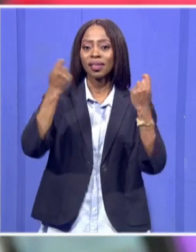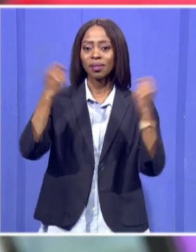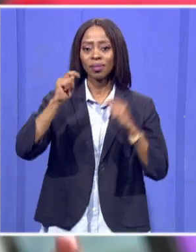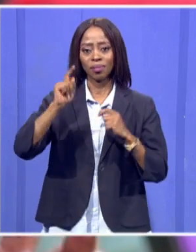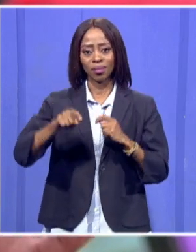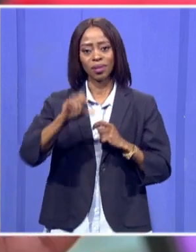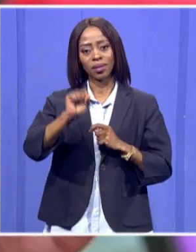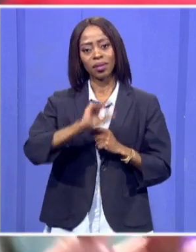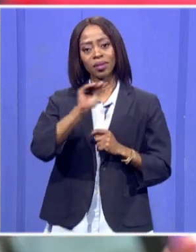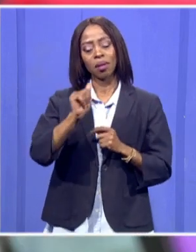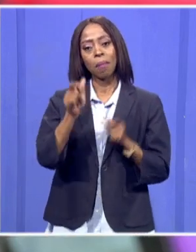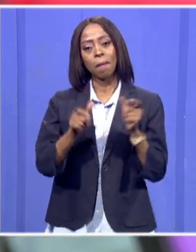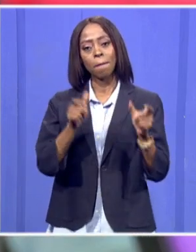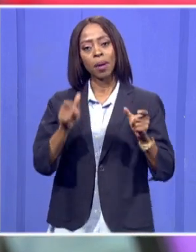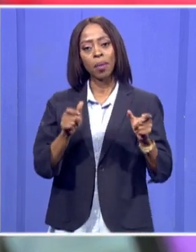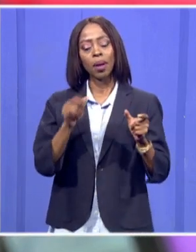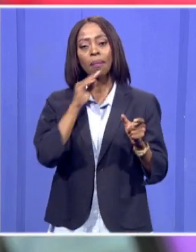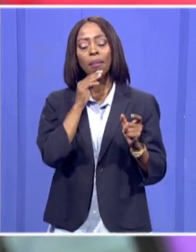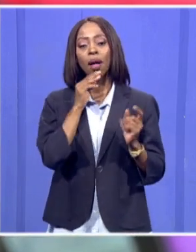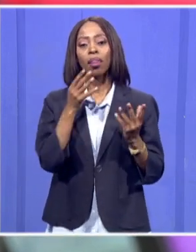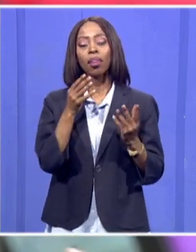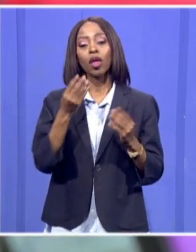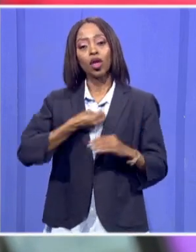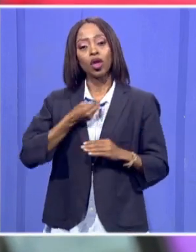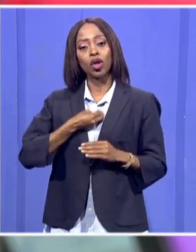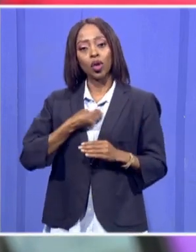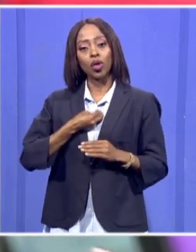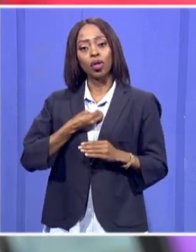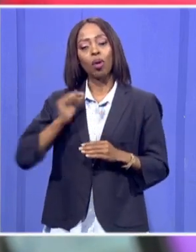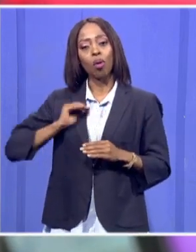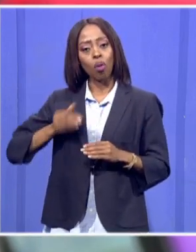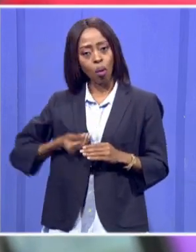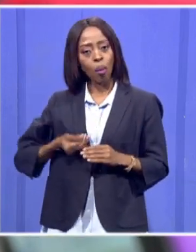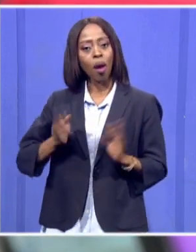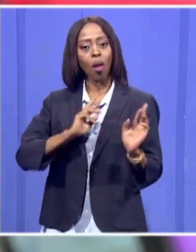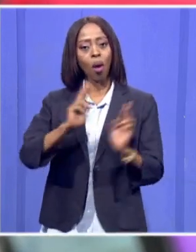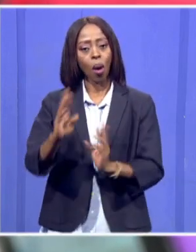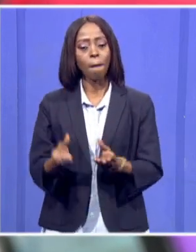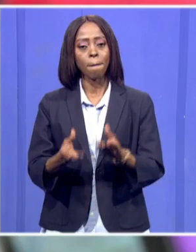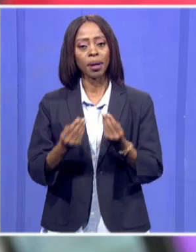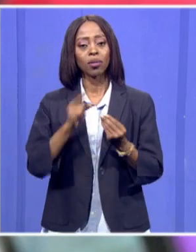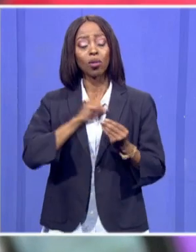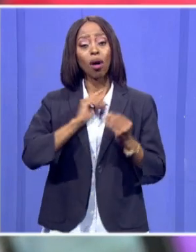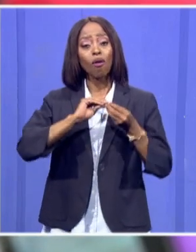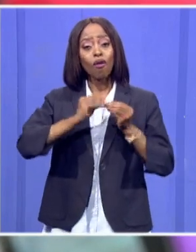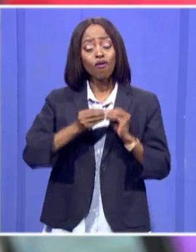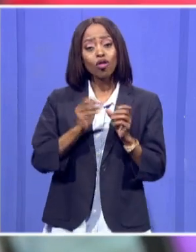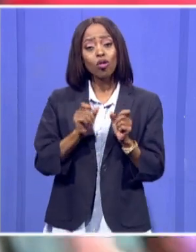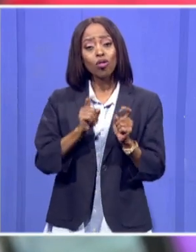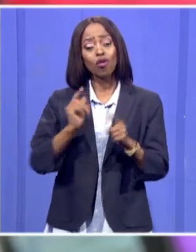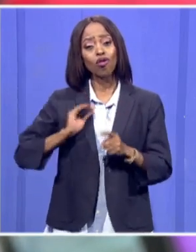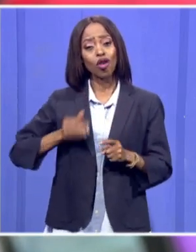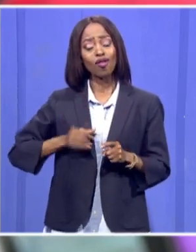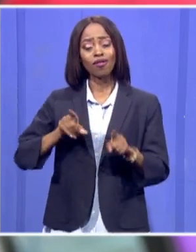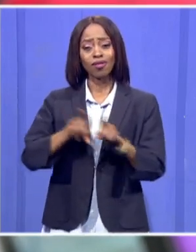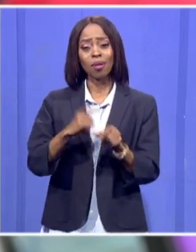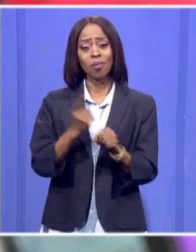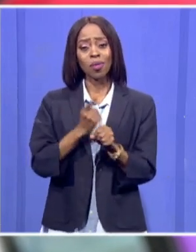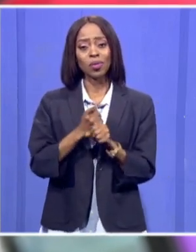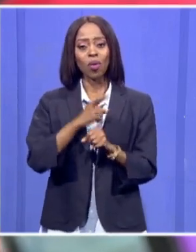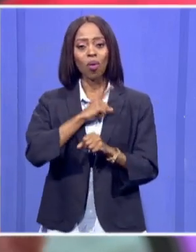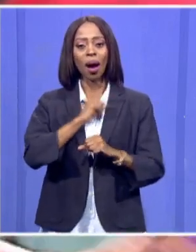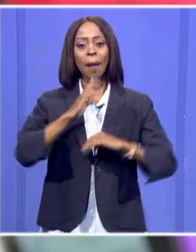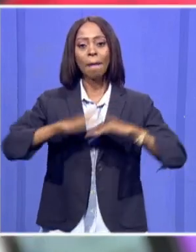African. Let's give hope to our youth, to our women. We are creating opportunities for women to be able to want to come into